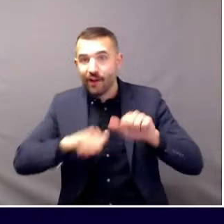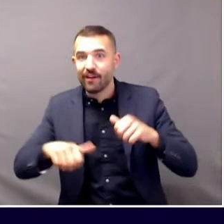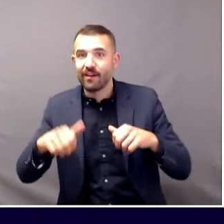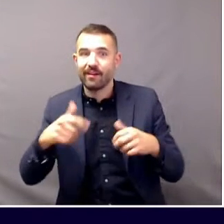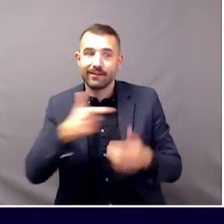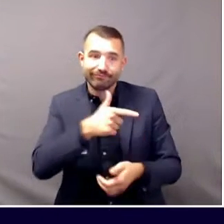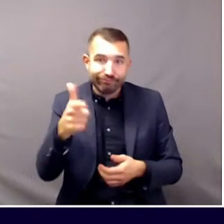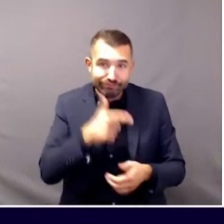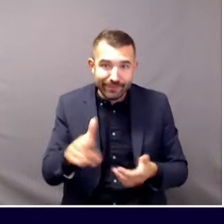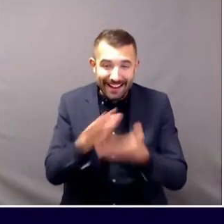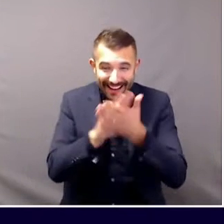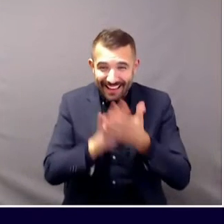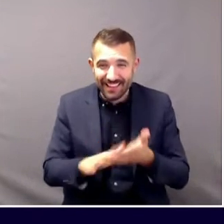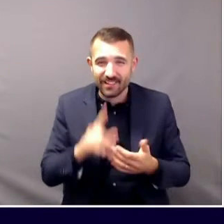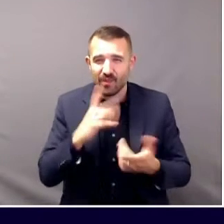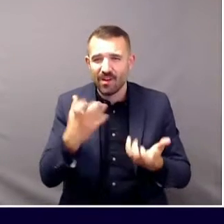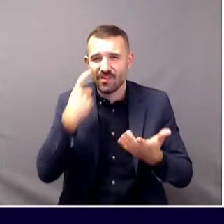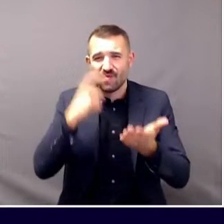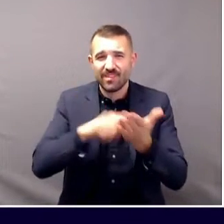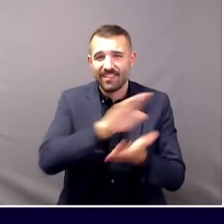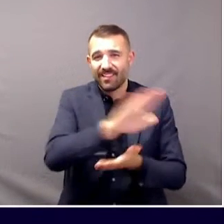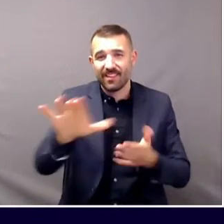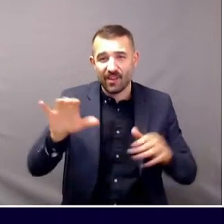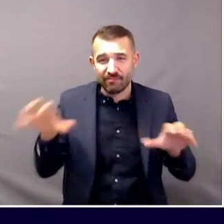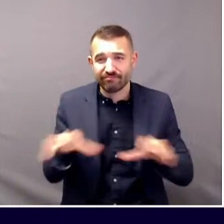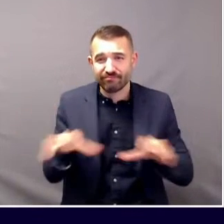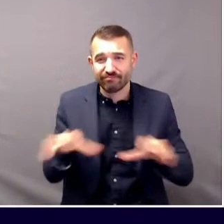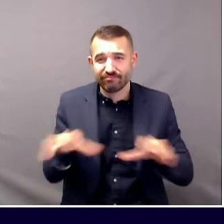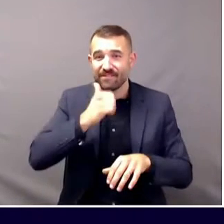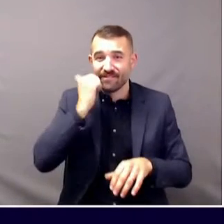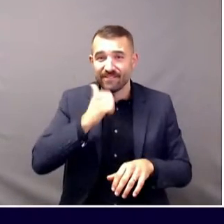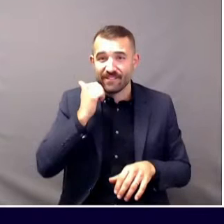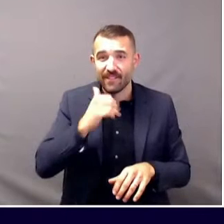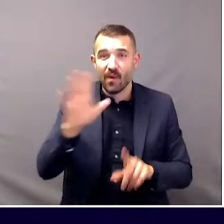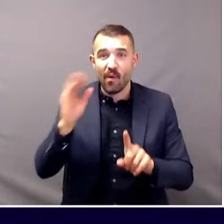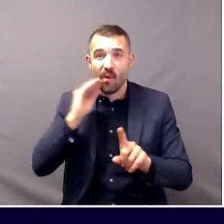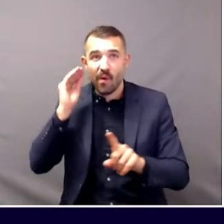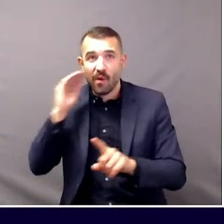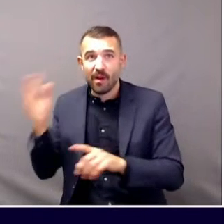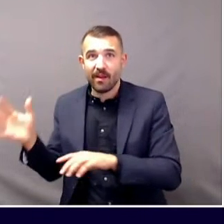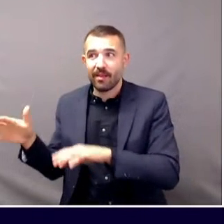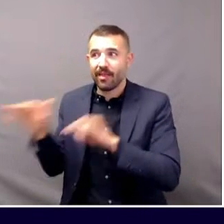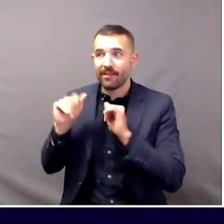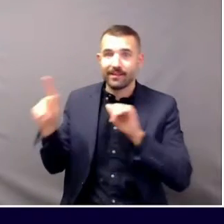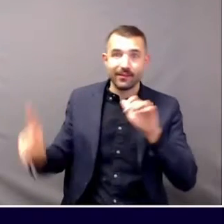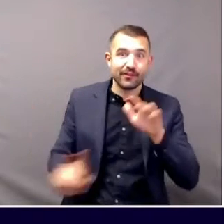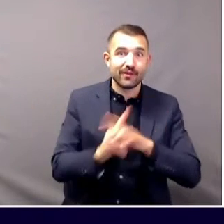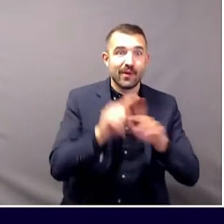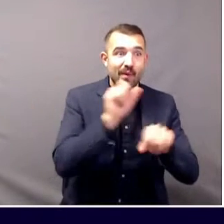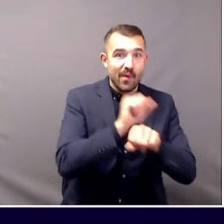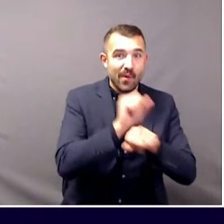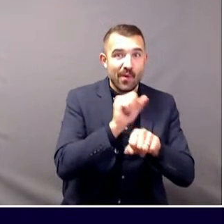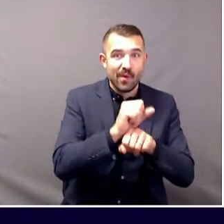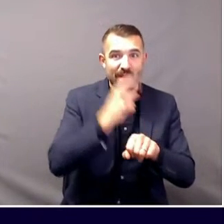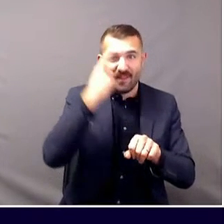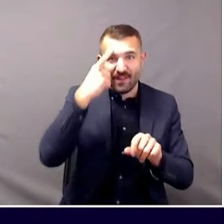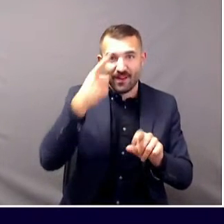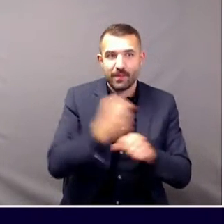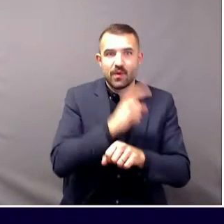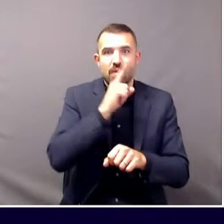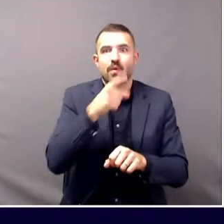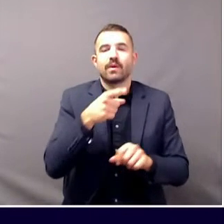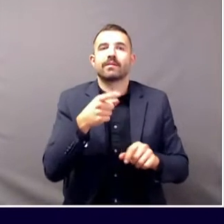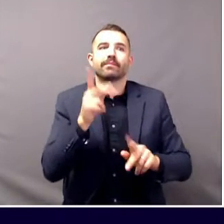to work, leaving your home to ensure our parents and grandparents, our neighbors and families have food and supplies. We will